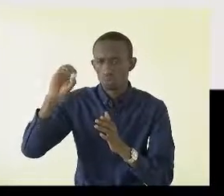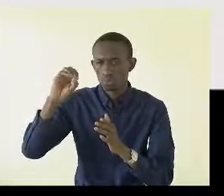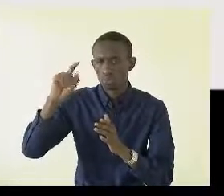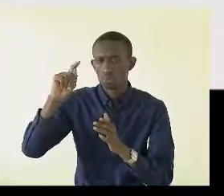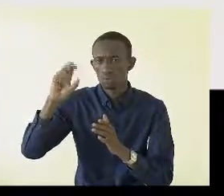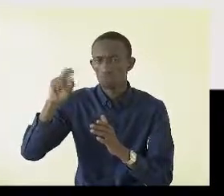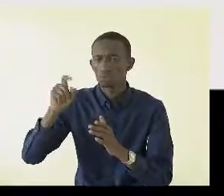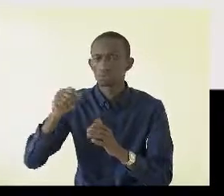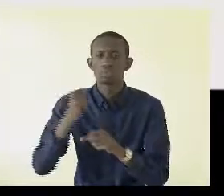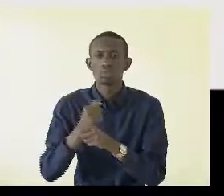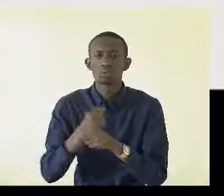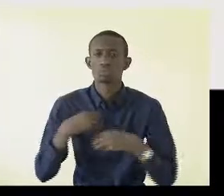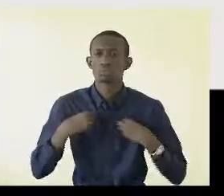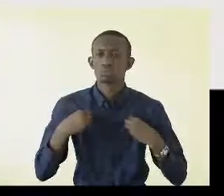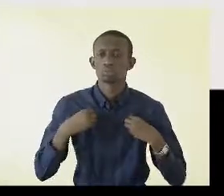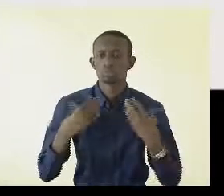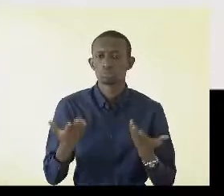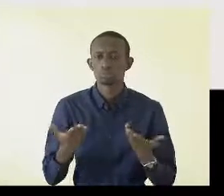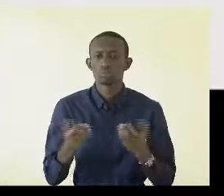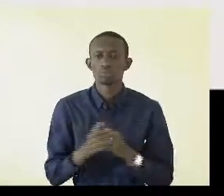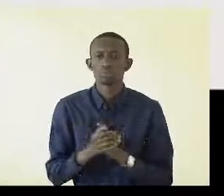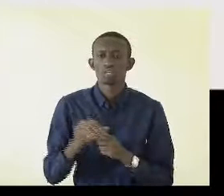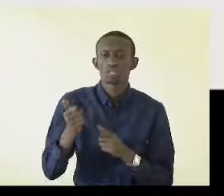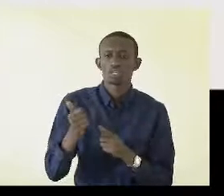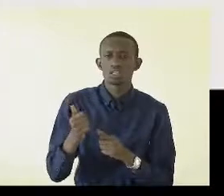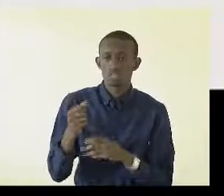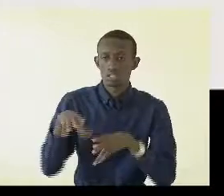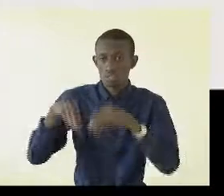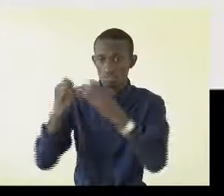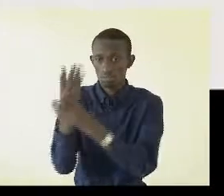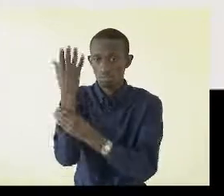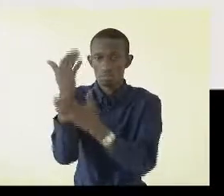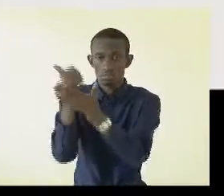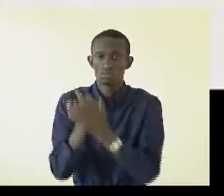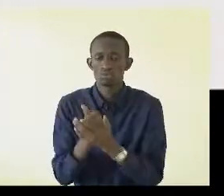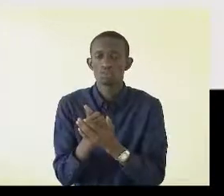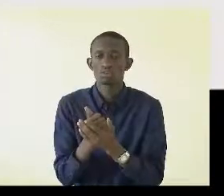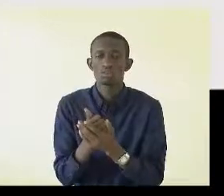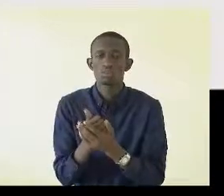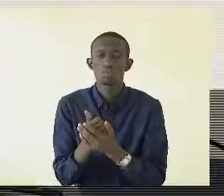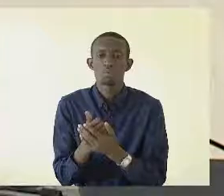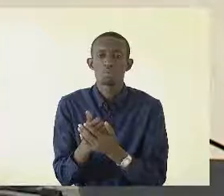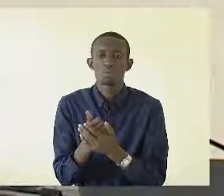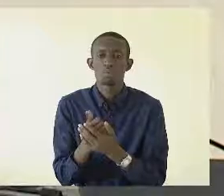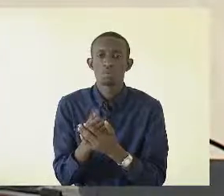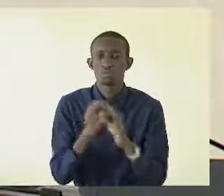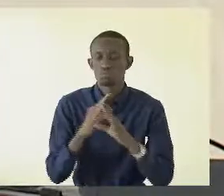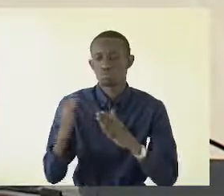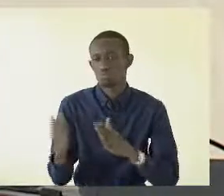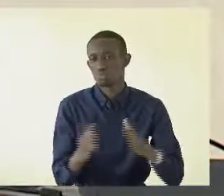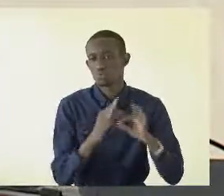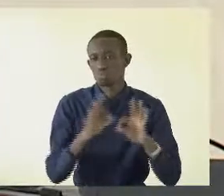plants. Plants help make our surrounding beautiful. Like those of you who